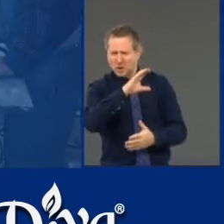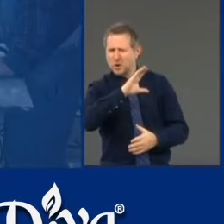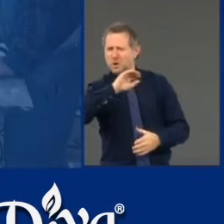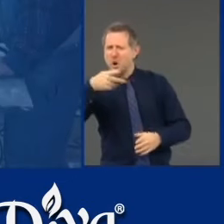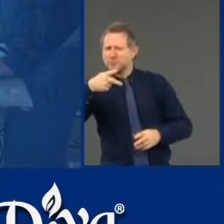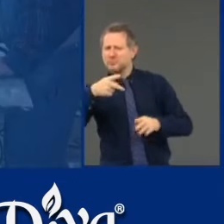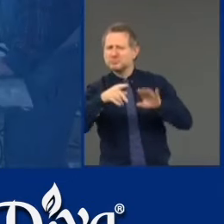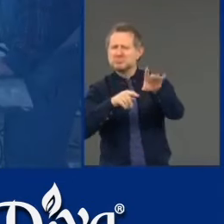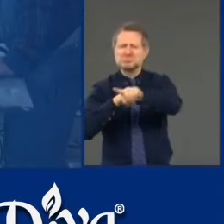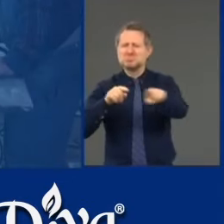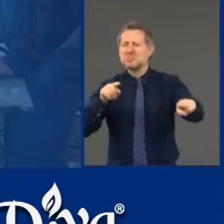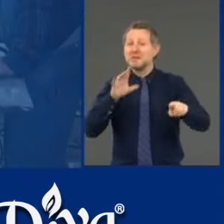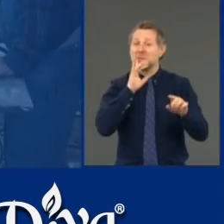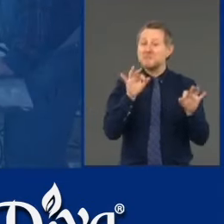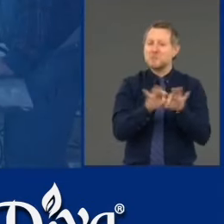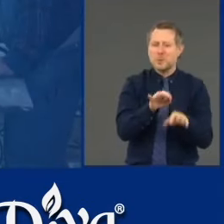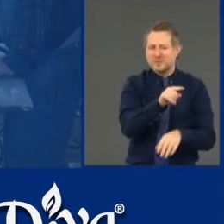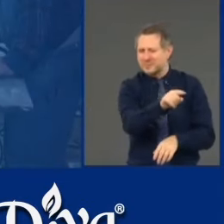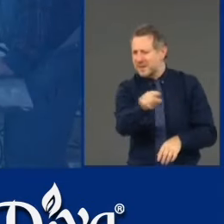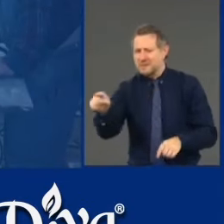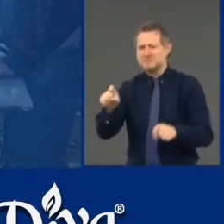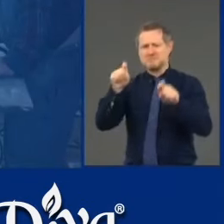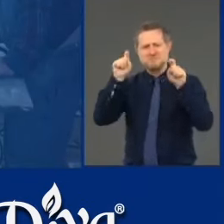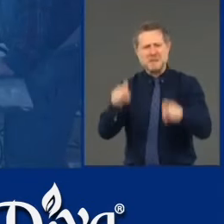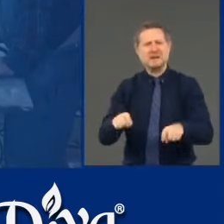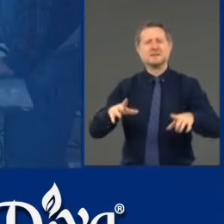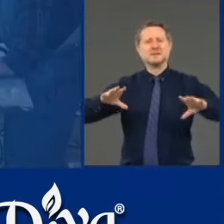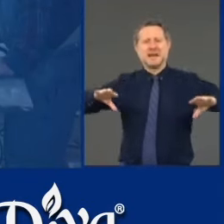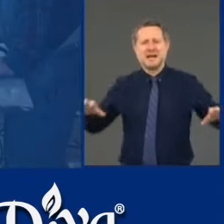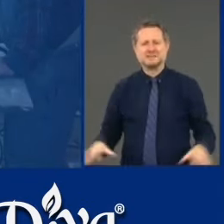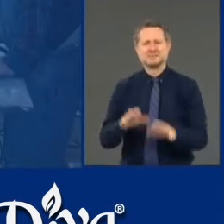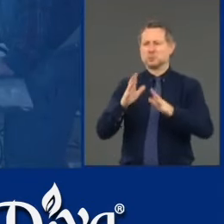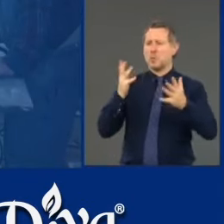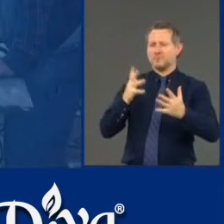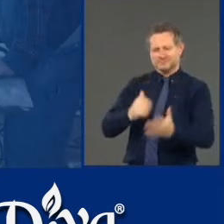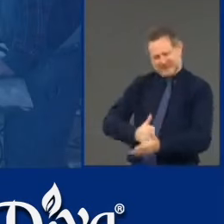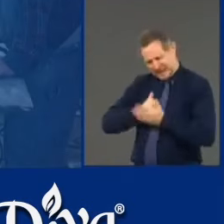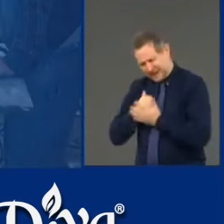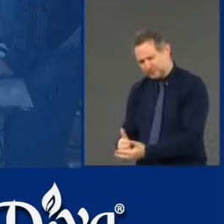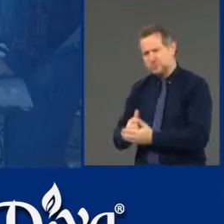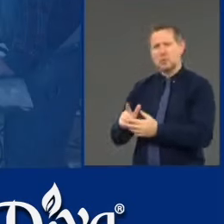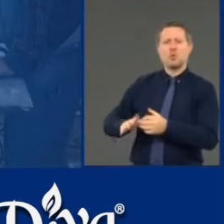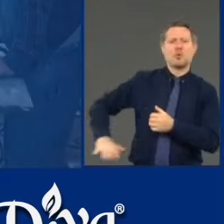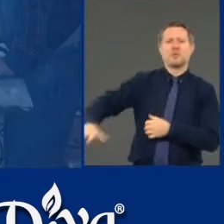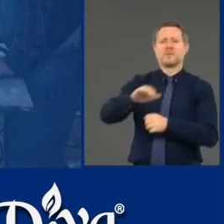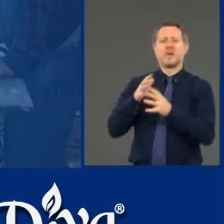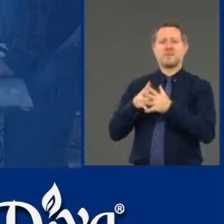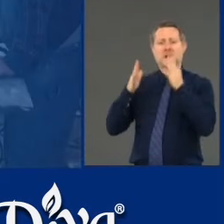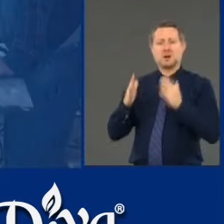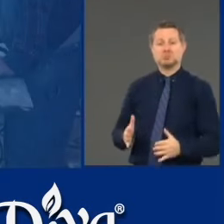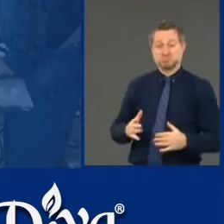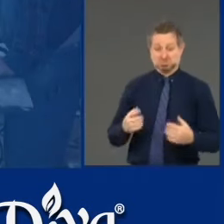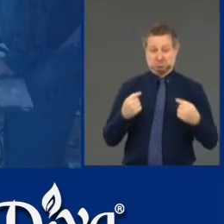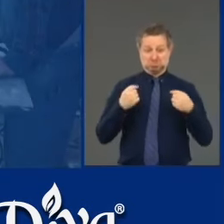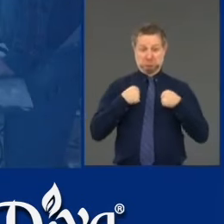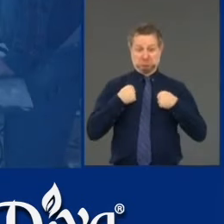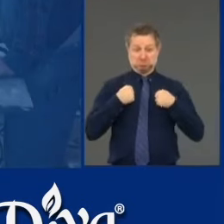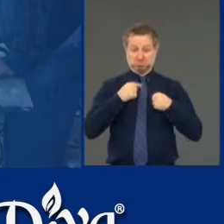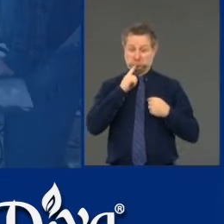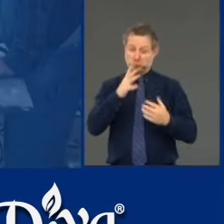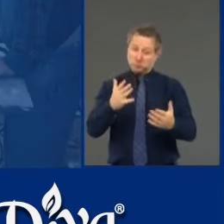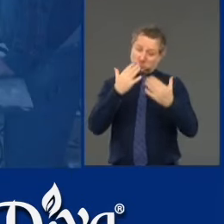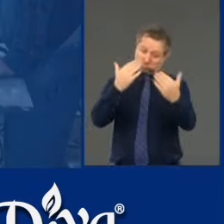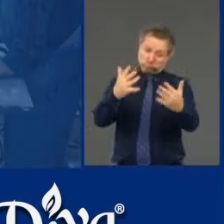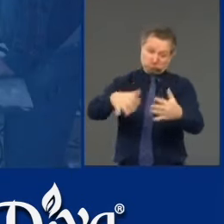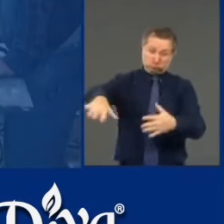are actually acting on behalf of Americans. I proposed something called the Americans First Law.